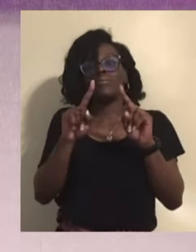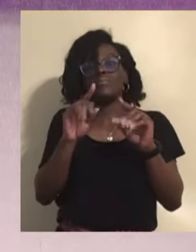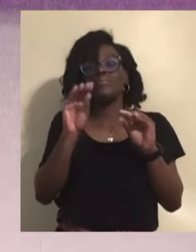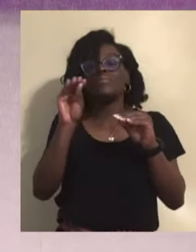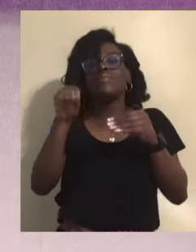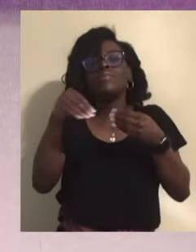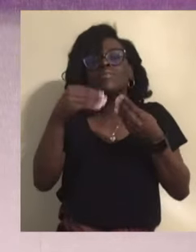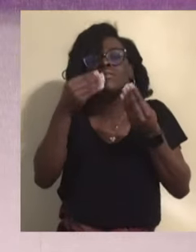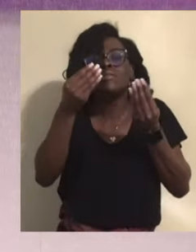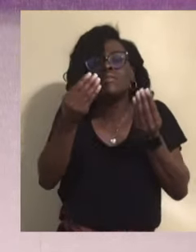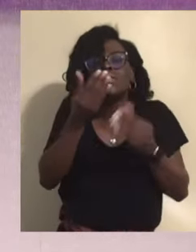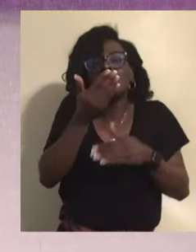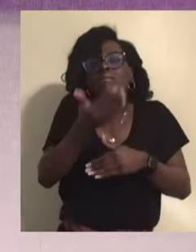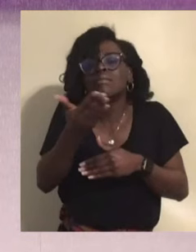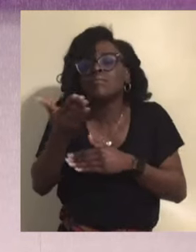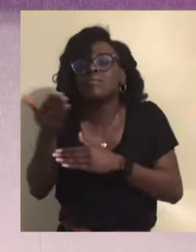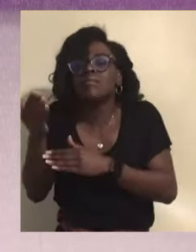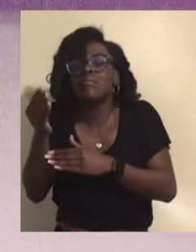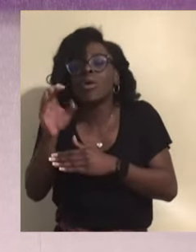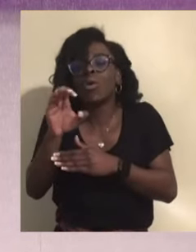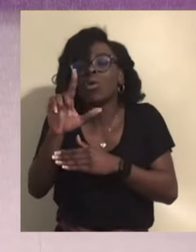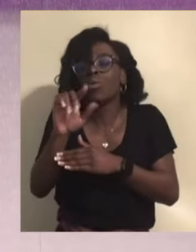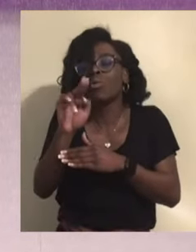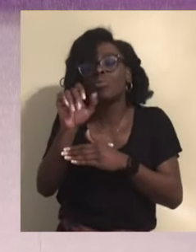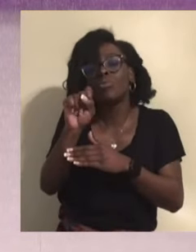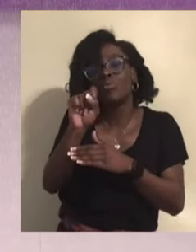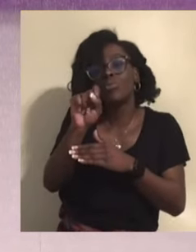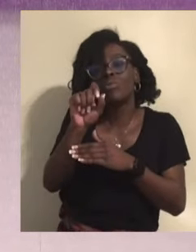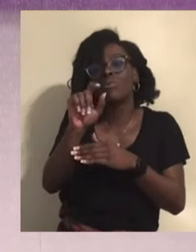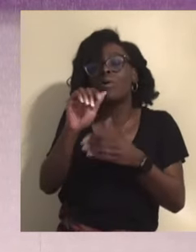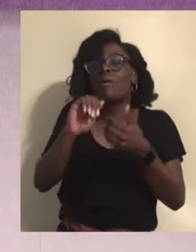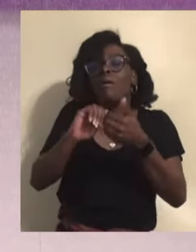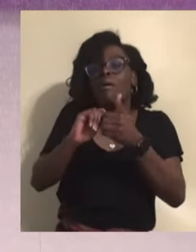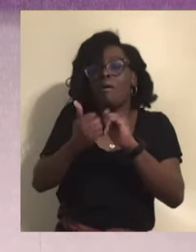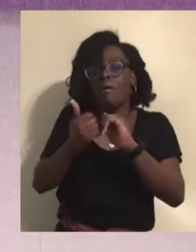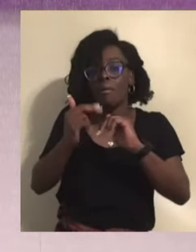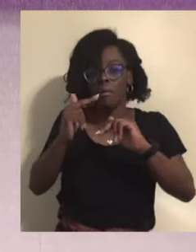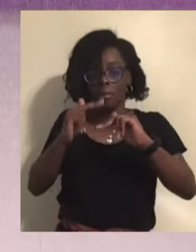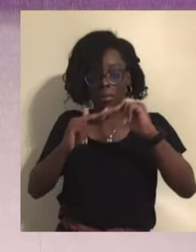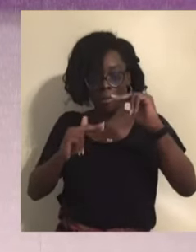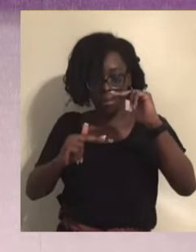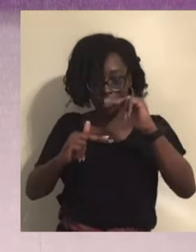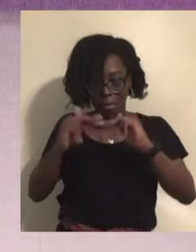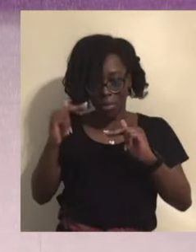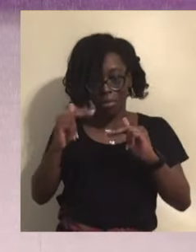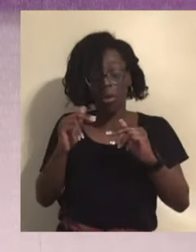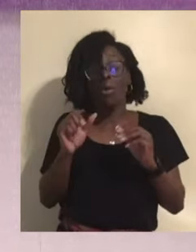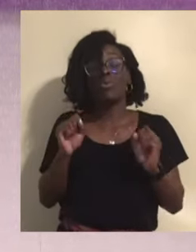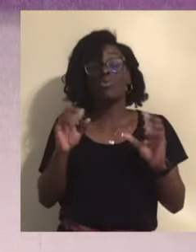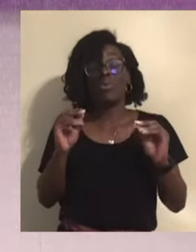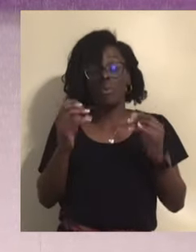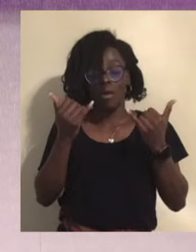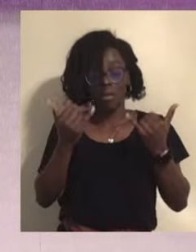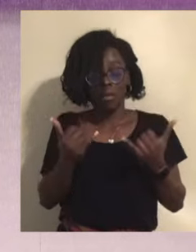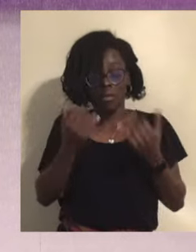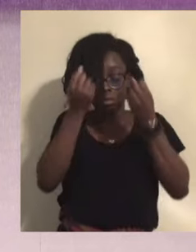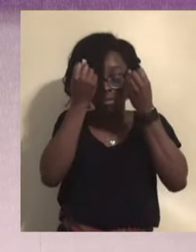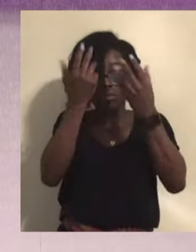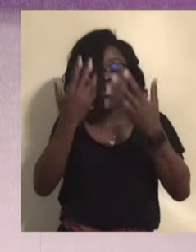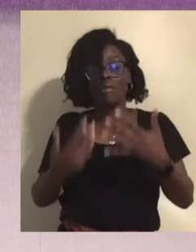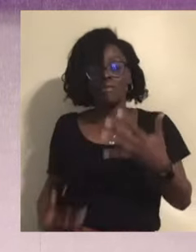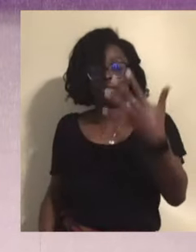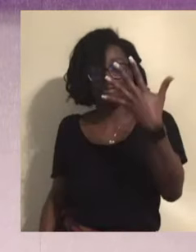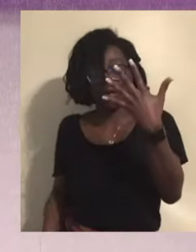we need in order to build. And so I want to quickly give you five things that